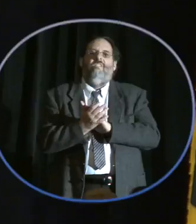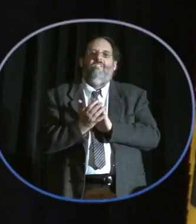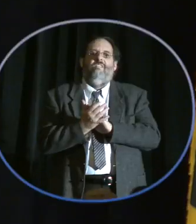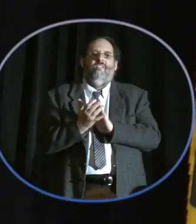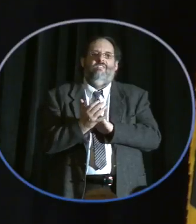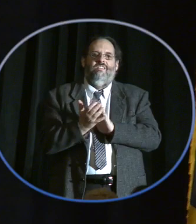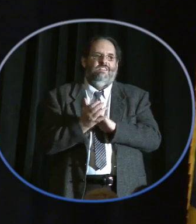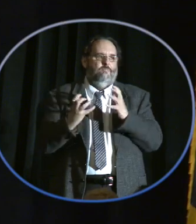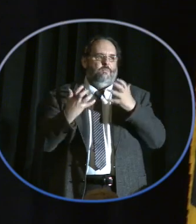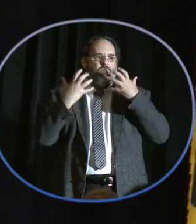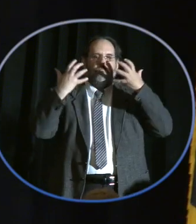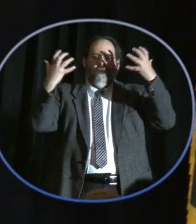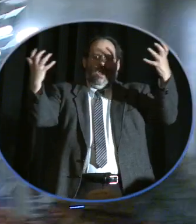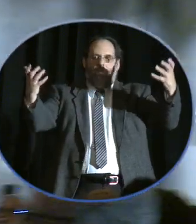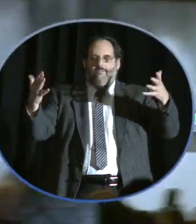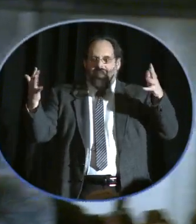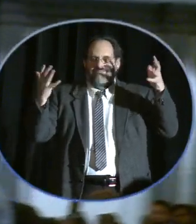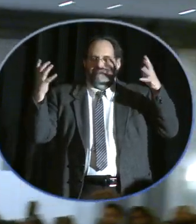Oh, oh, oh.